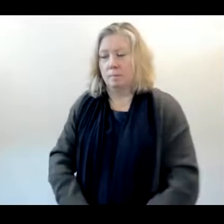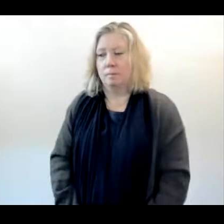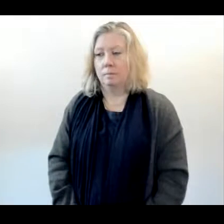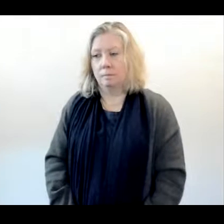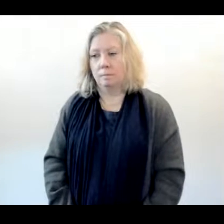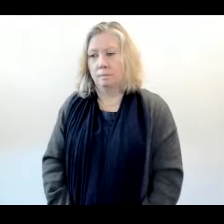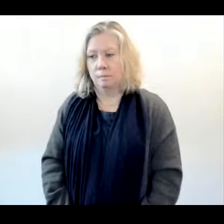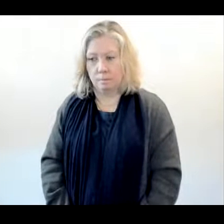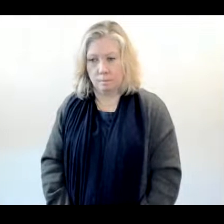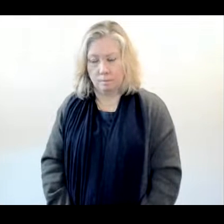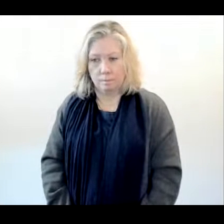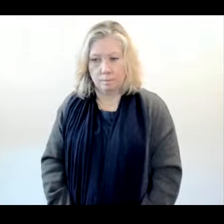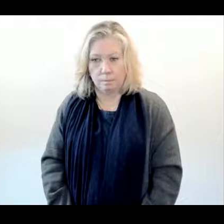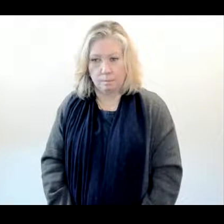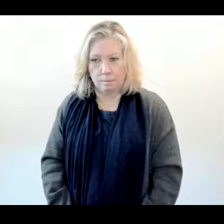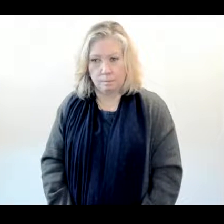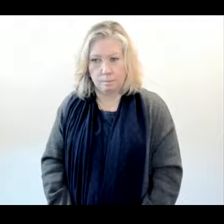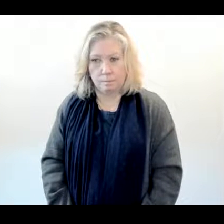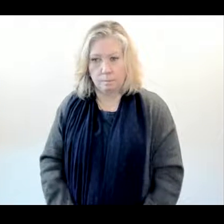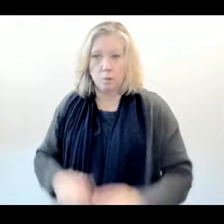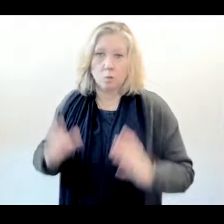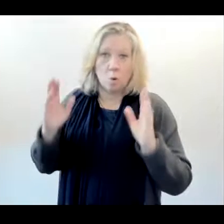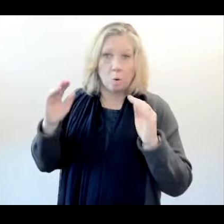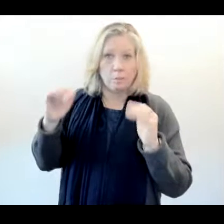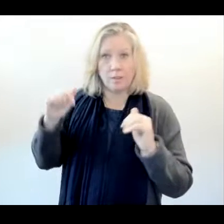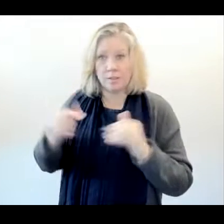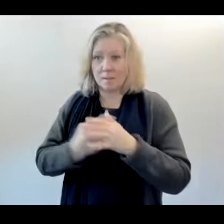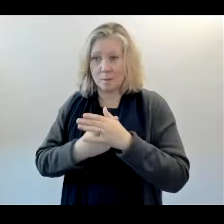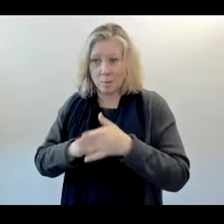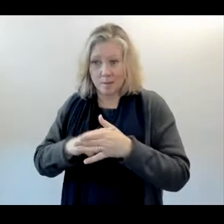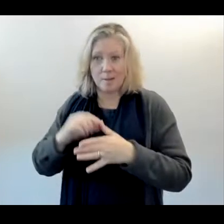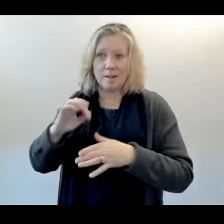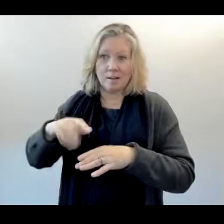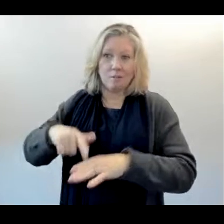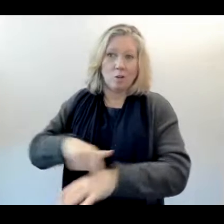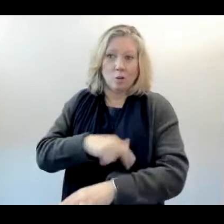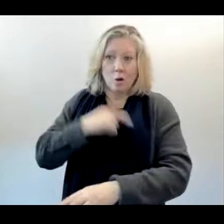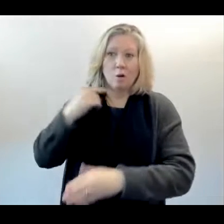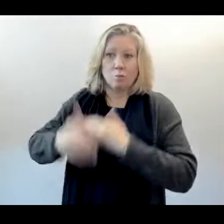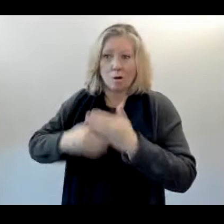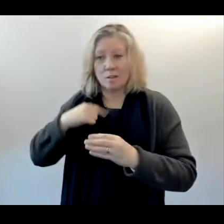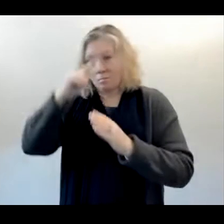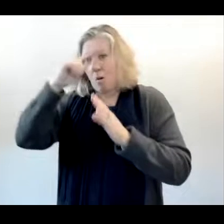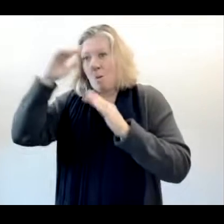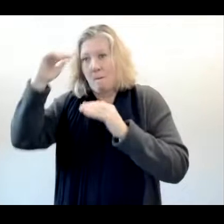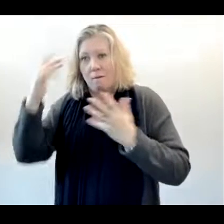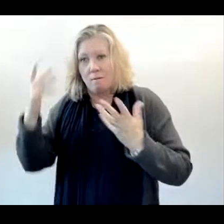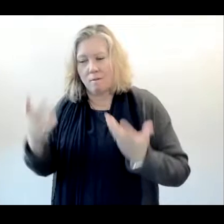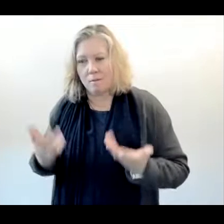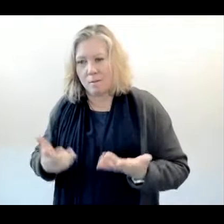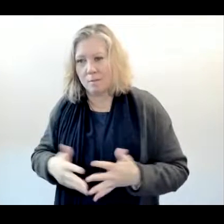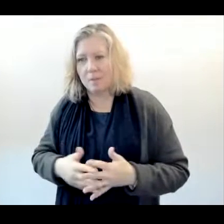So this is clearly hopefully the beginning of a very long process. we, I